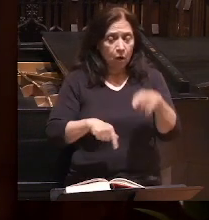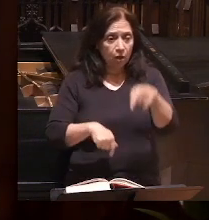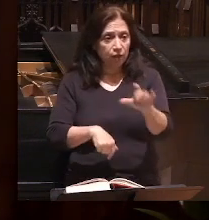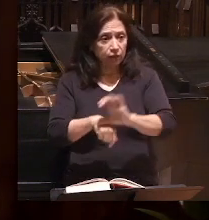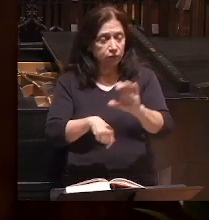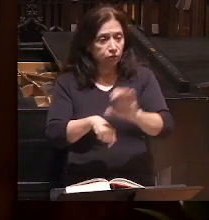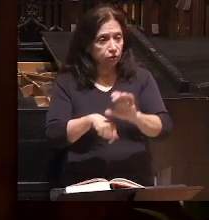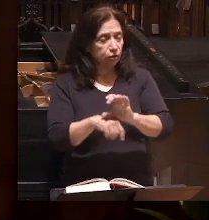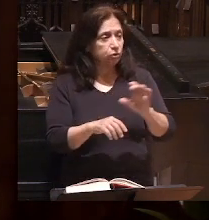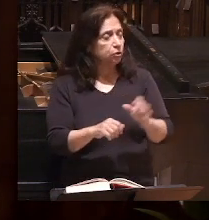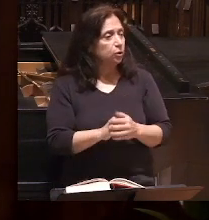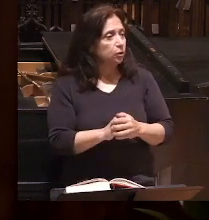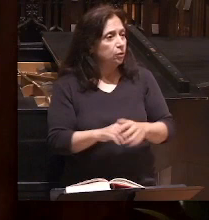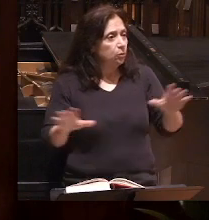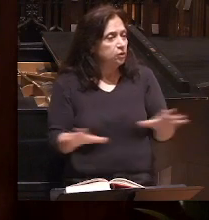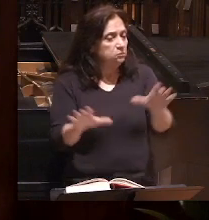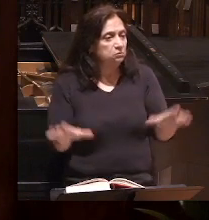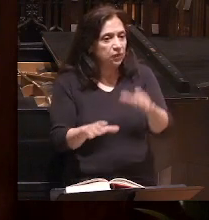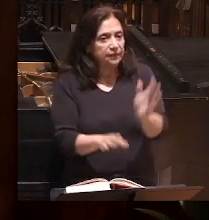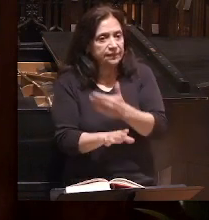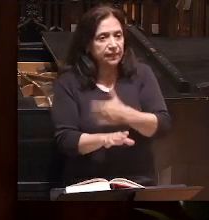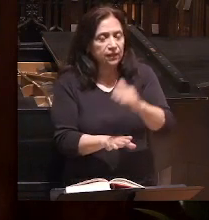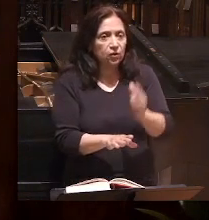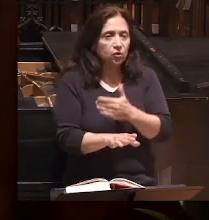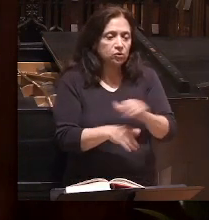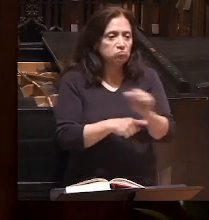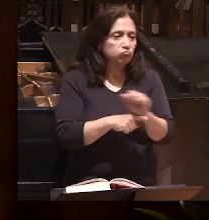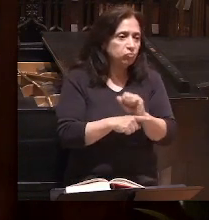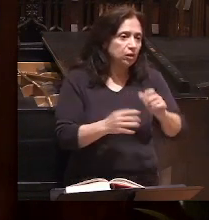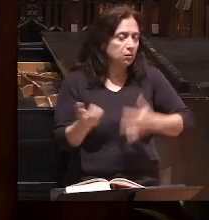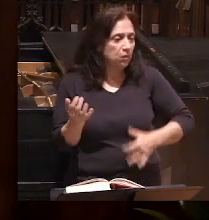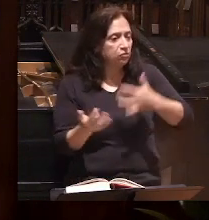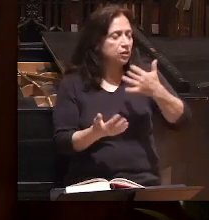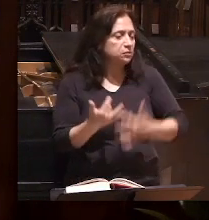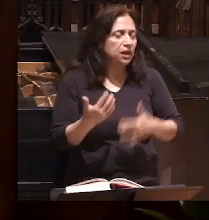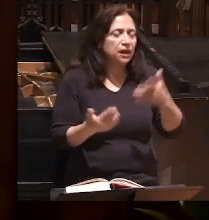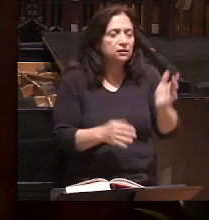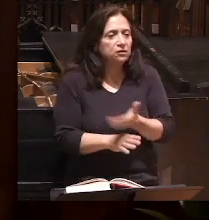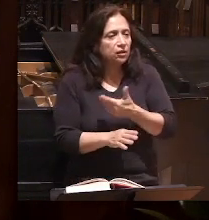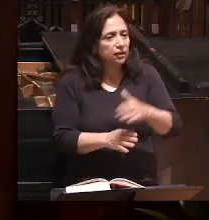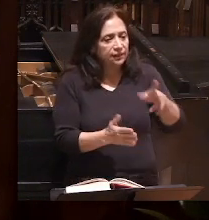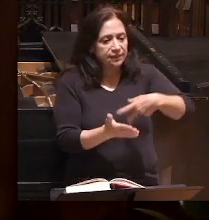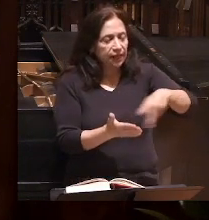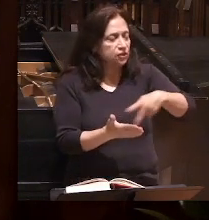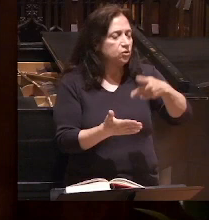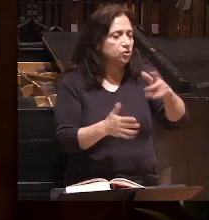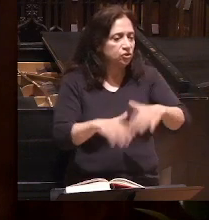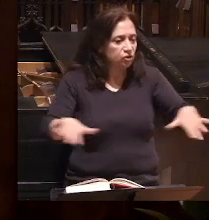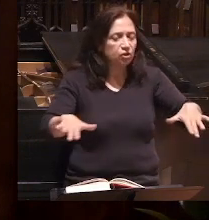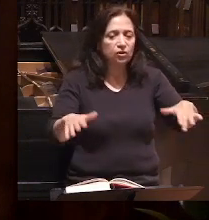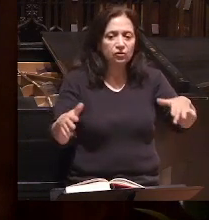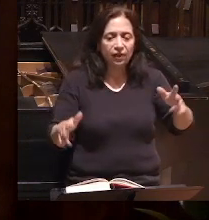was brimming with activity, singers singing, instrumentalists playing, dancers dancing,